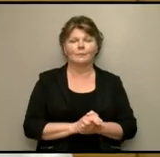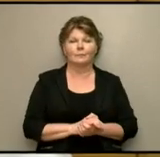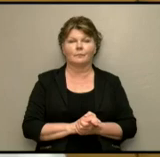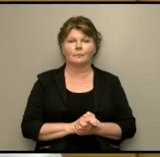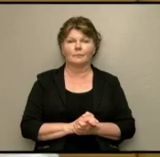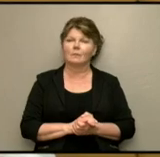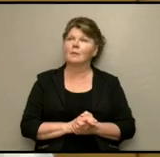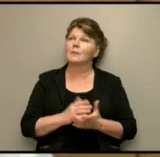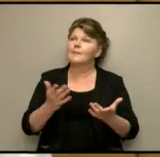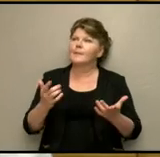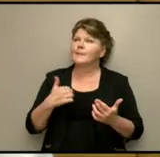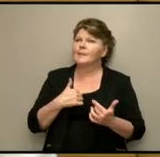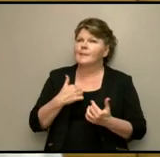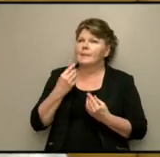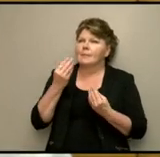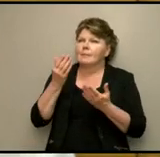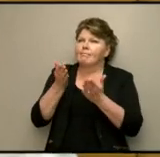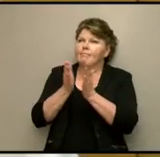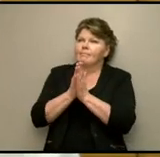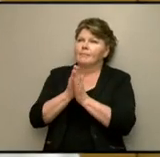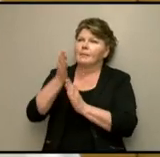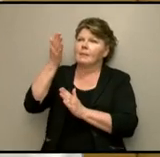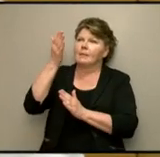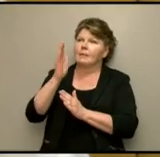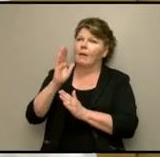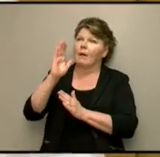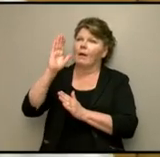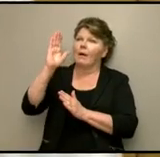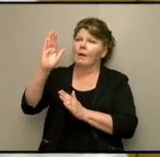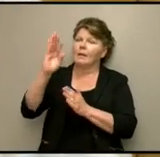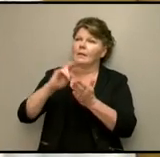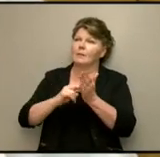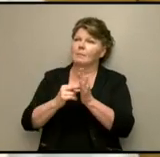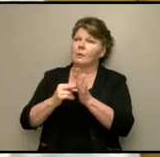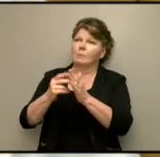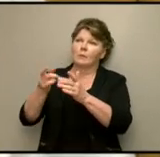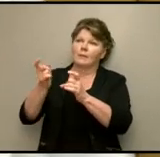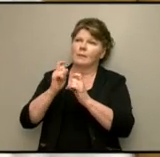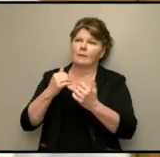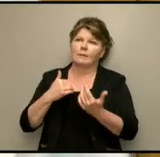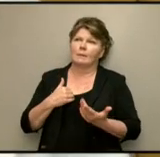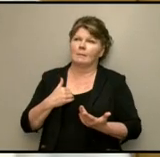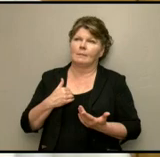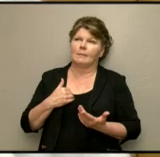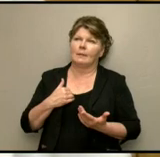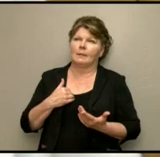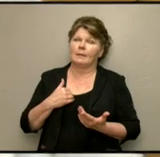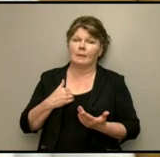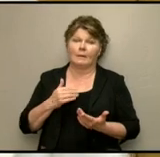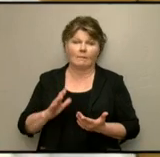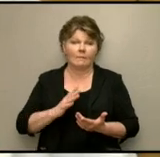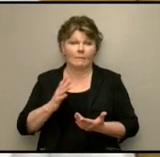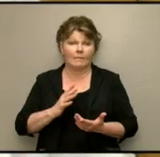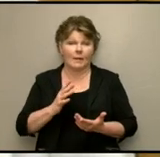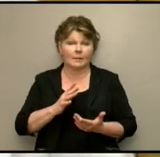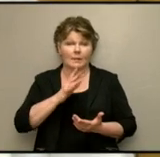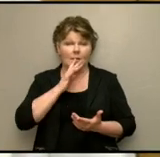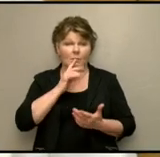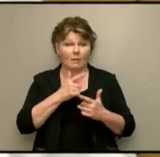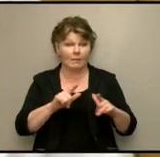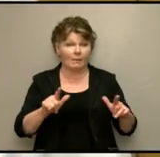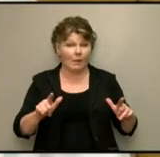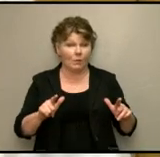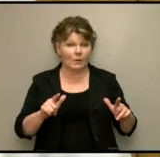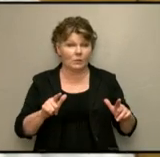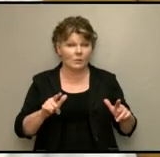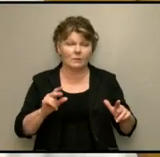God giving me his Holy Spirit? It won't be for anything very showy, like speaking in tongues,